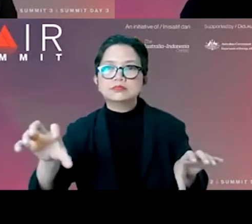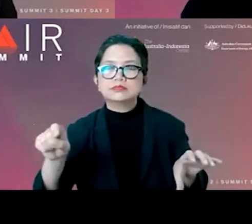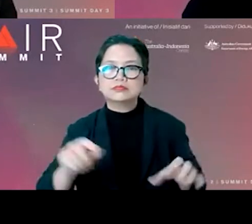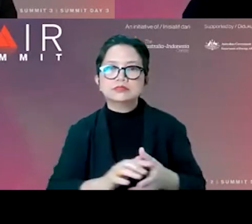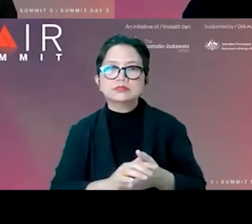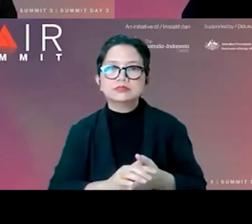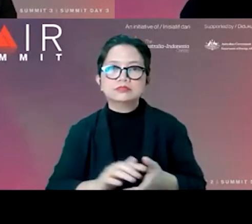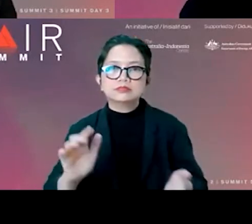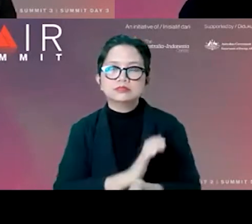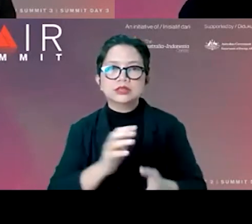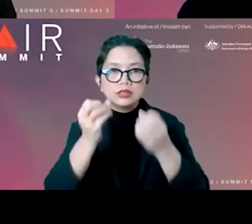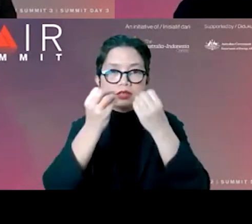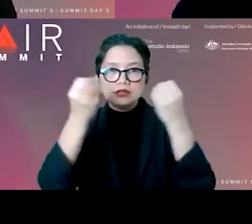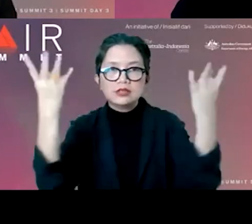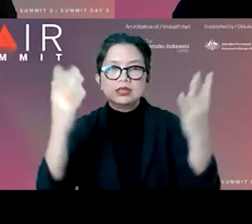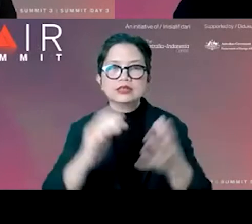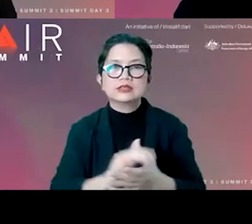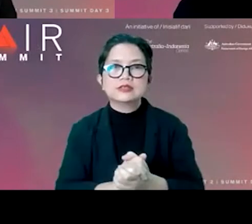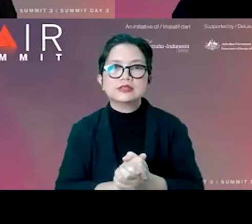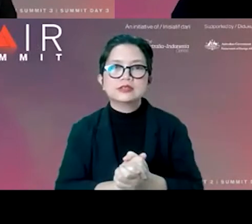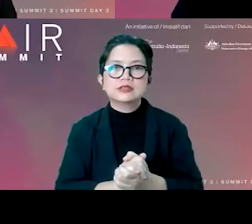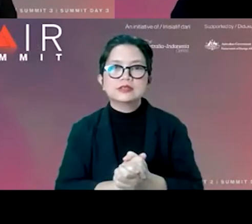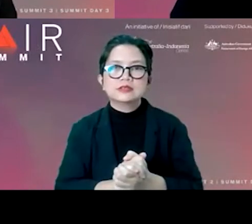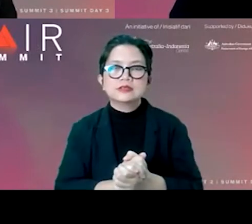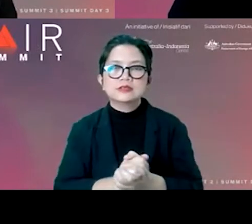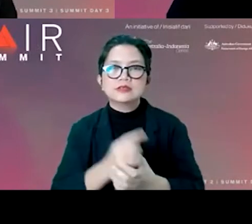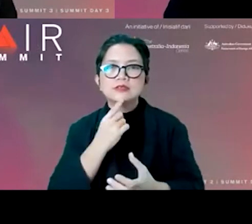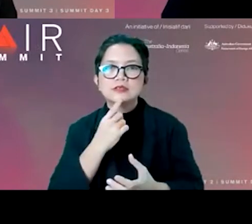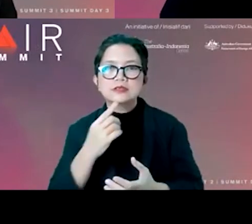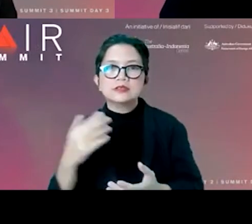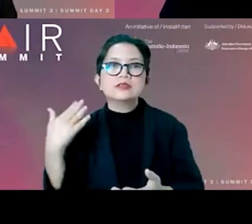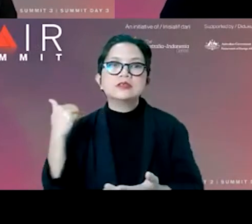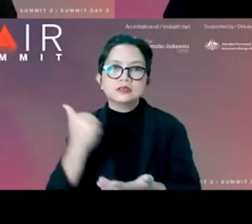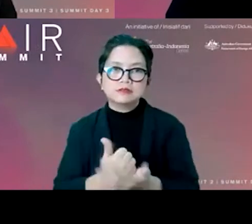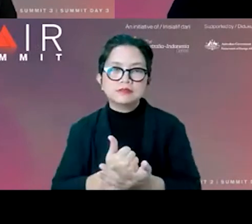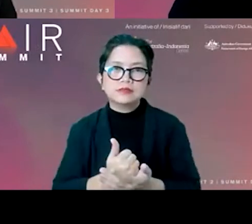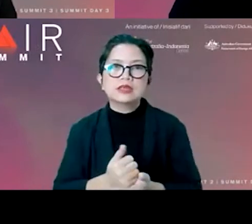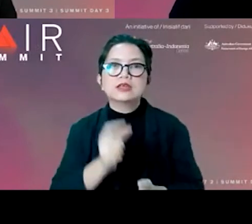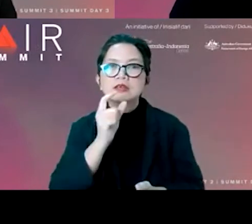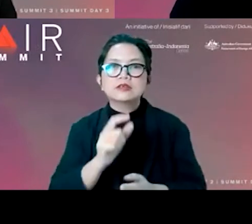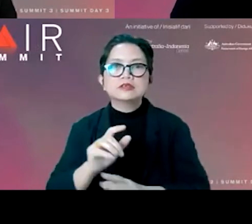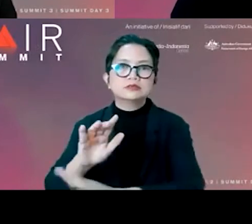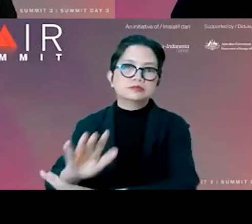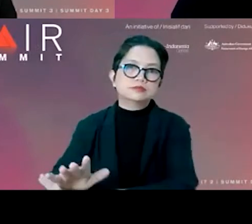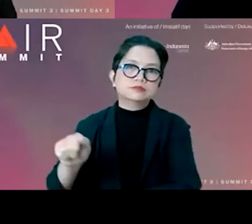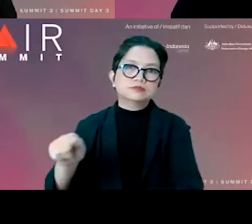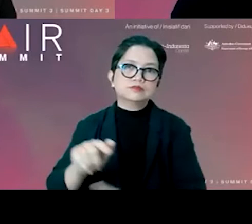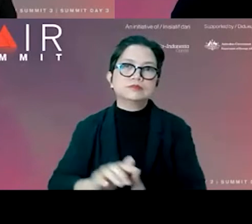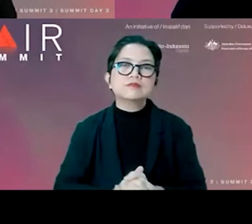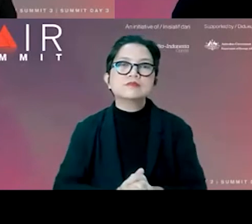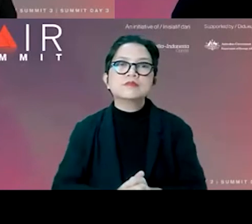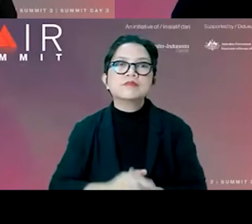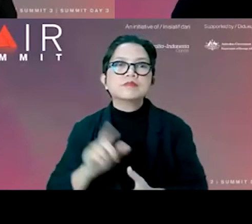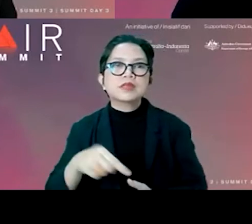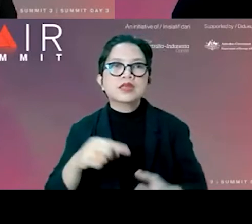solution that avoid the extreme of both health and economic impact. And I think